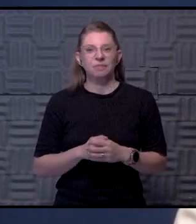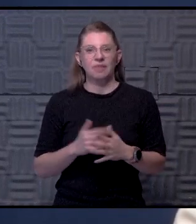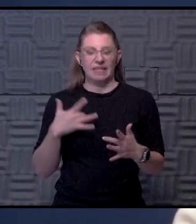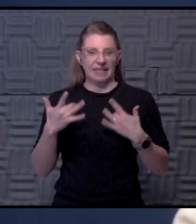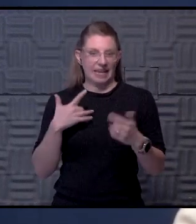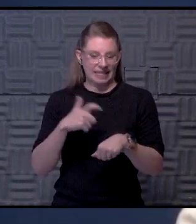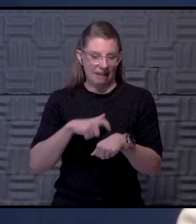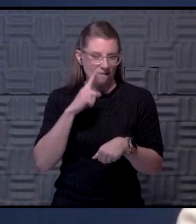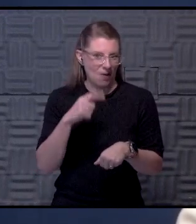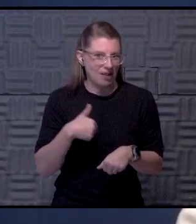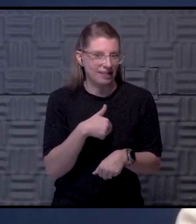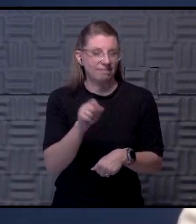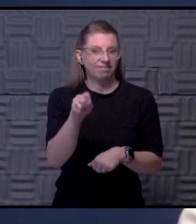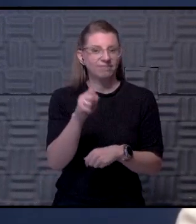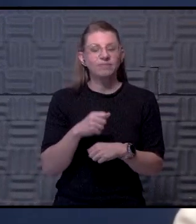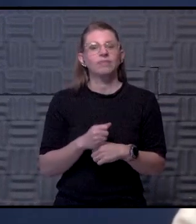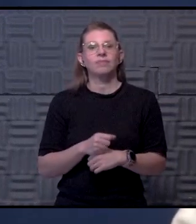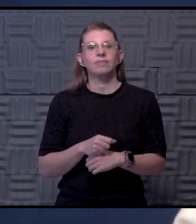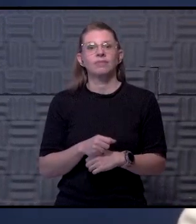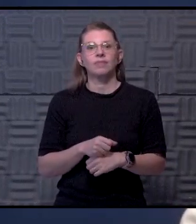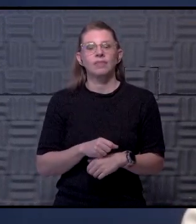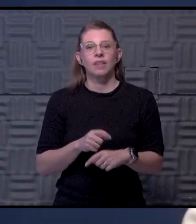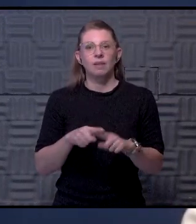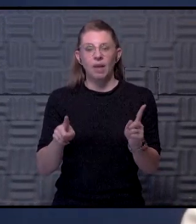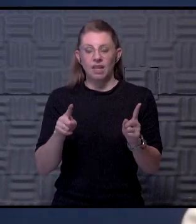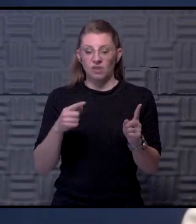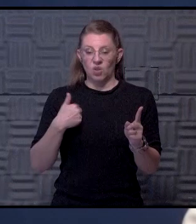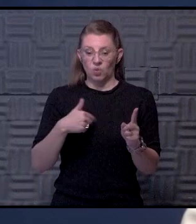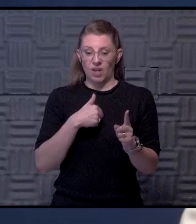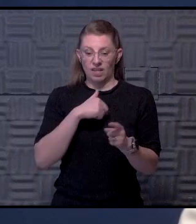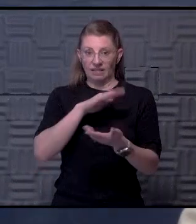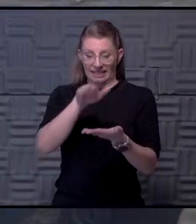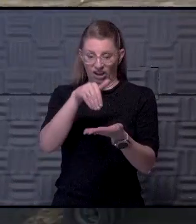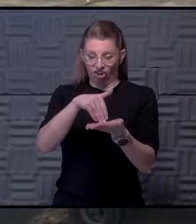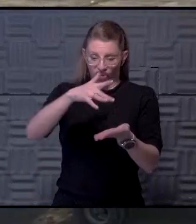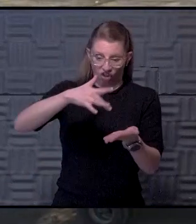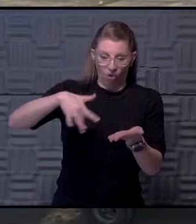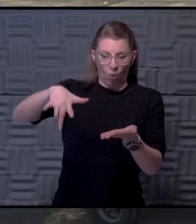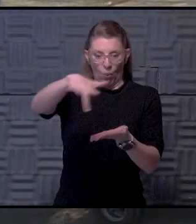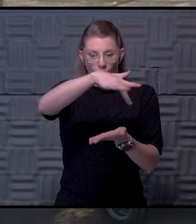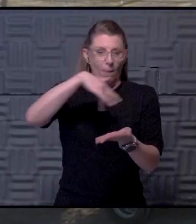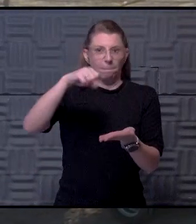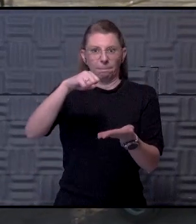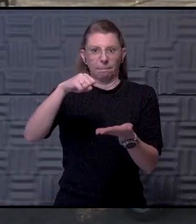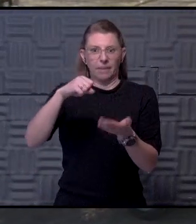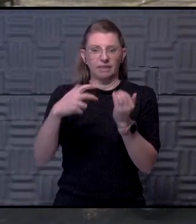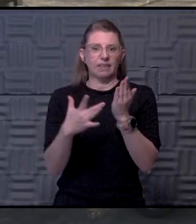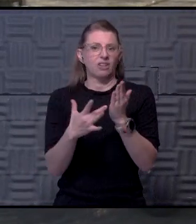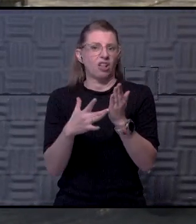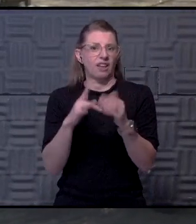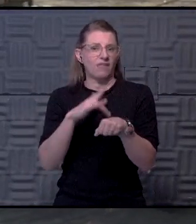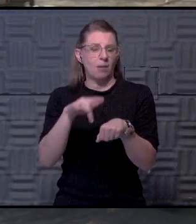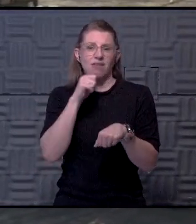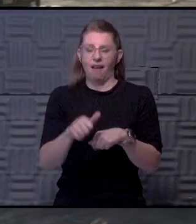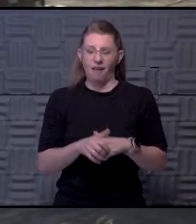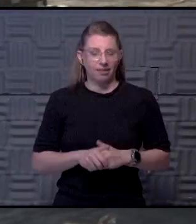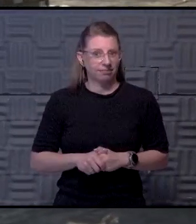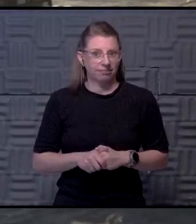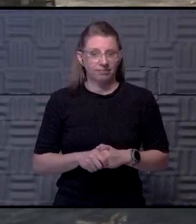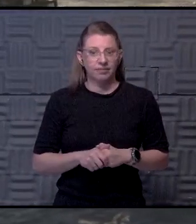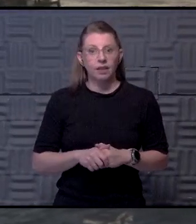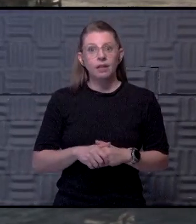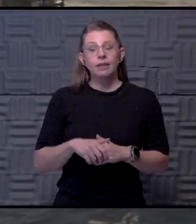for us. But certainly we are in a big donut hole of the country where there isn't this technology available. And as you saw from the